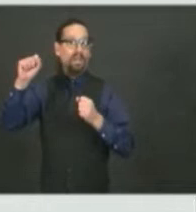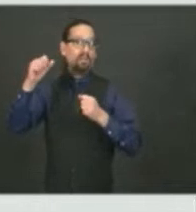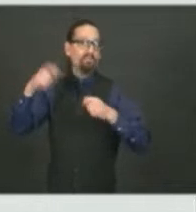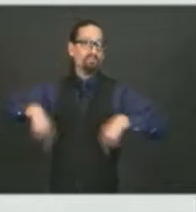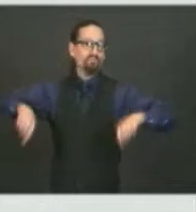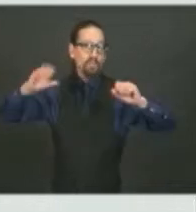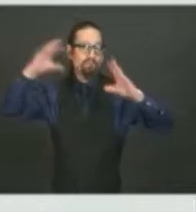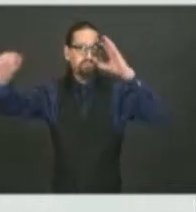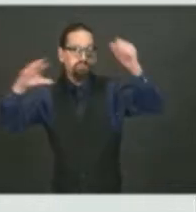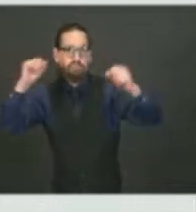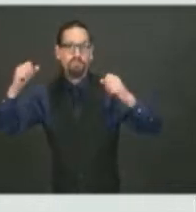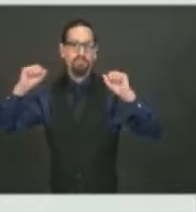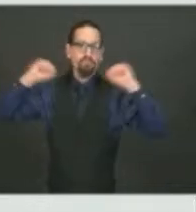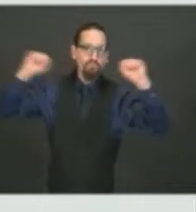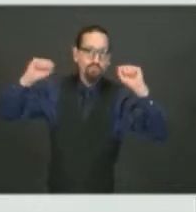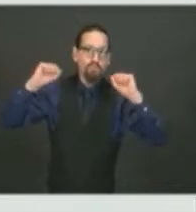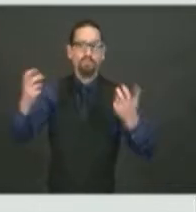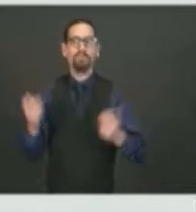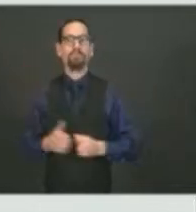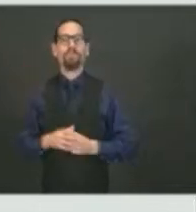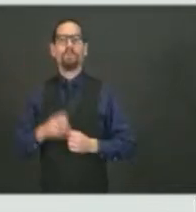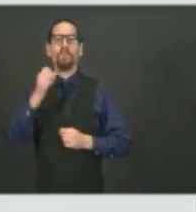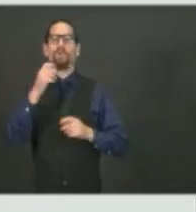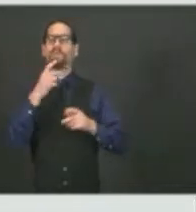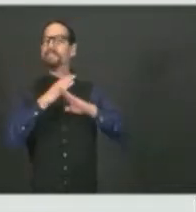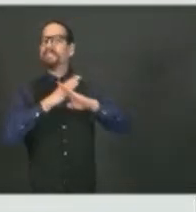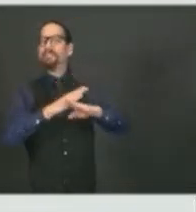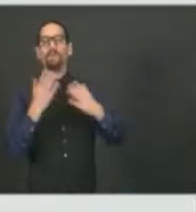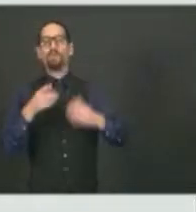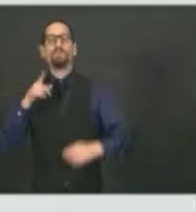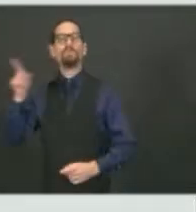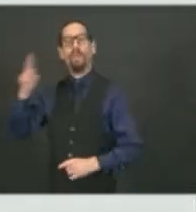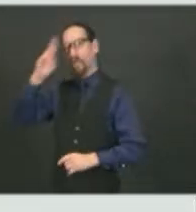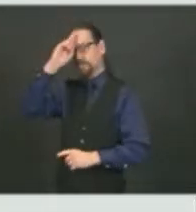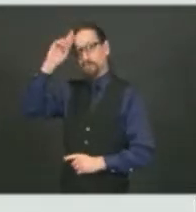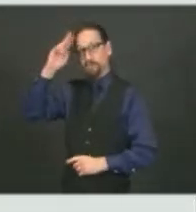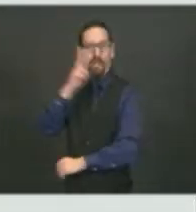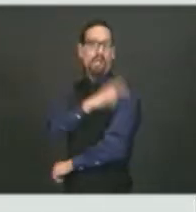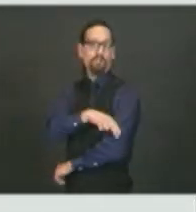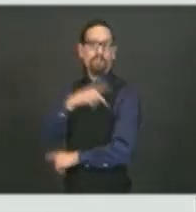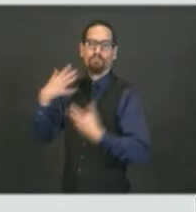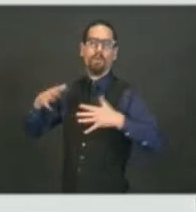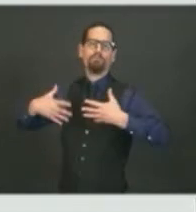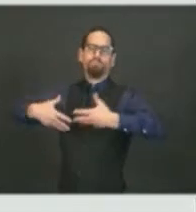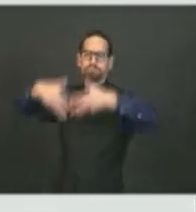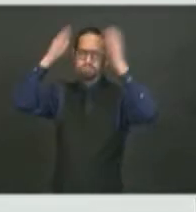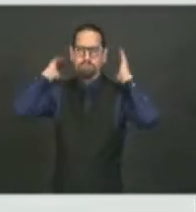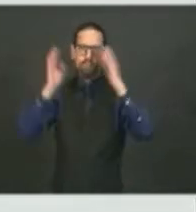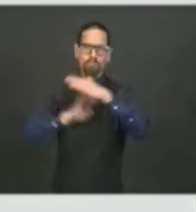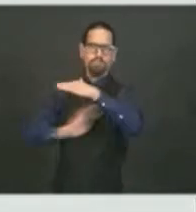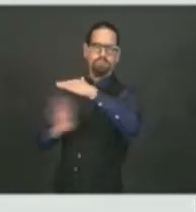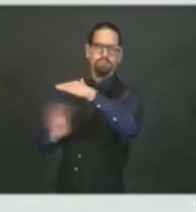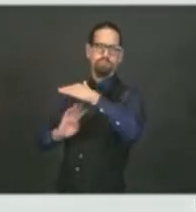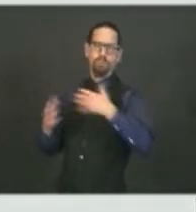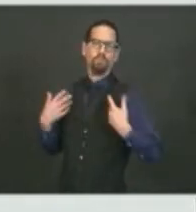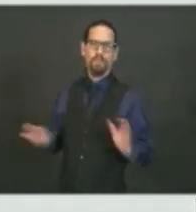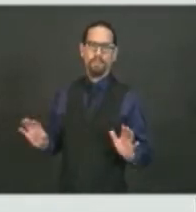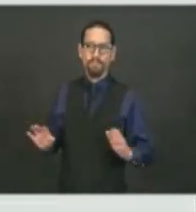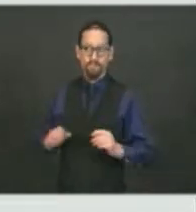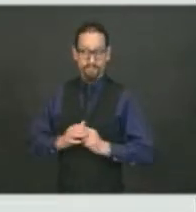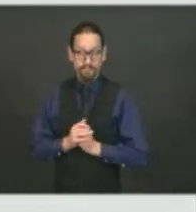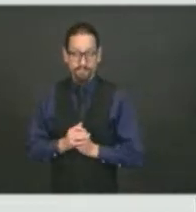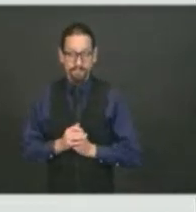But our hospitals don't get overwhelmed. So the slide before you is meant to share with